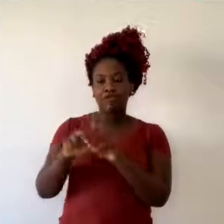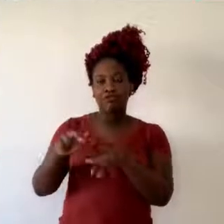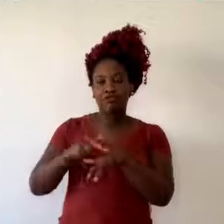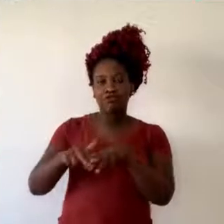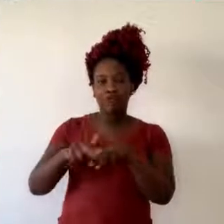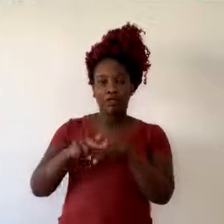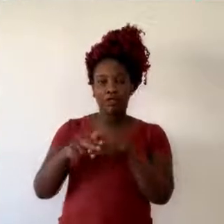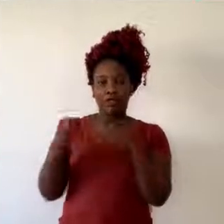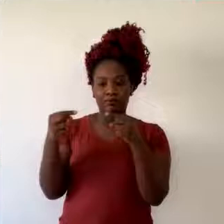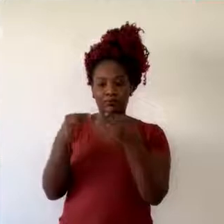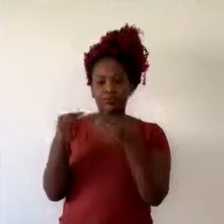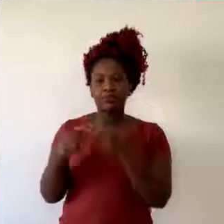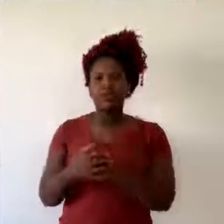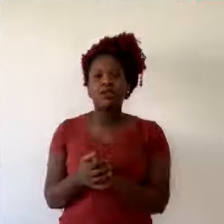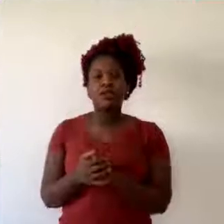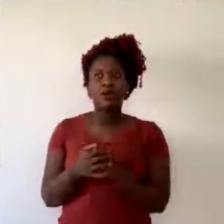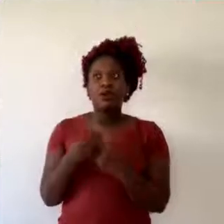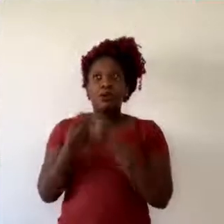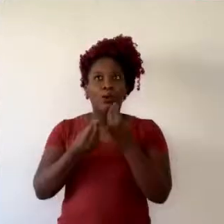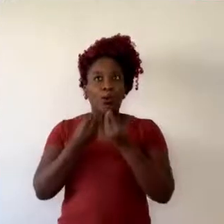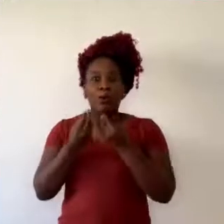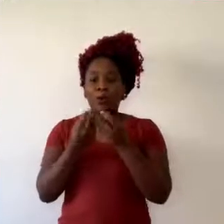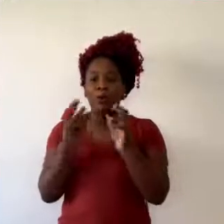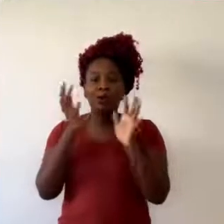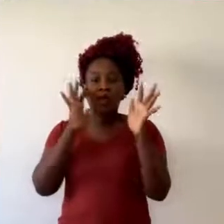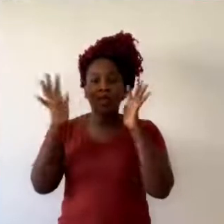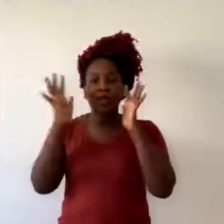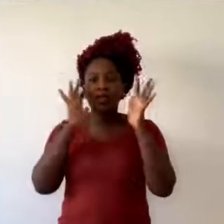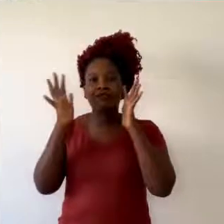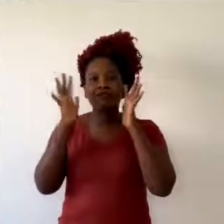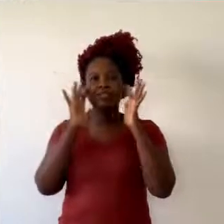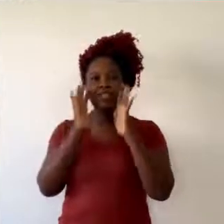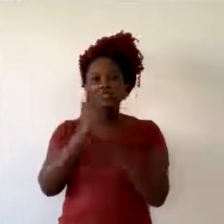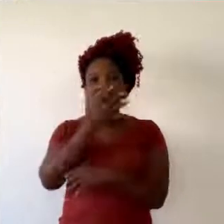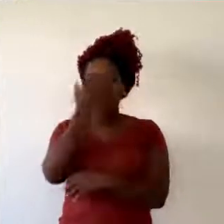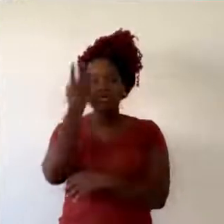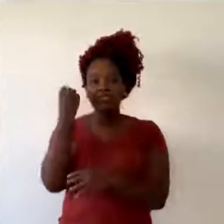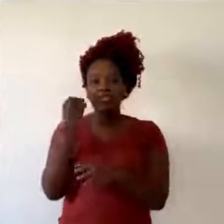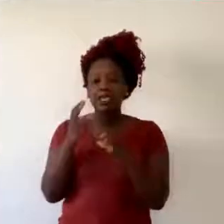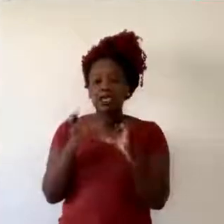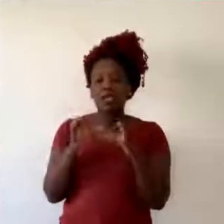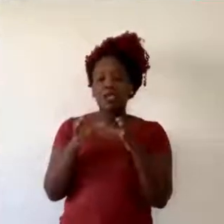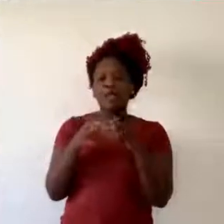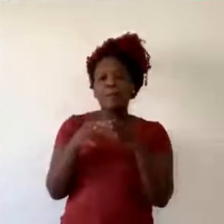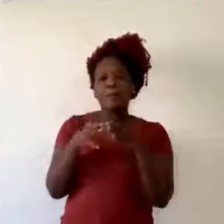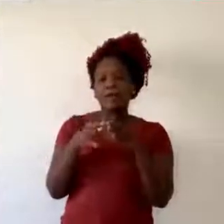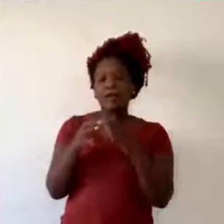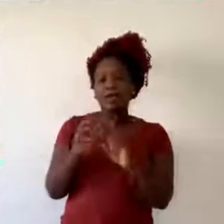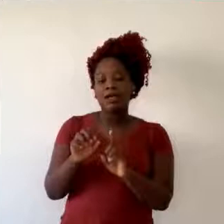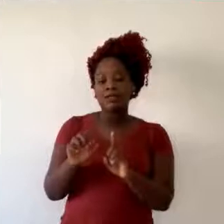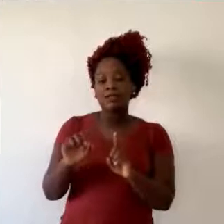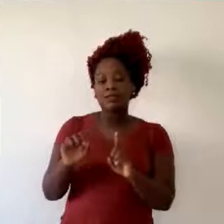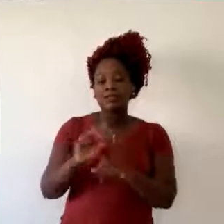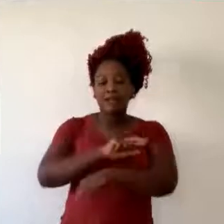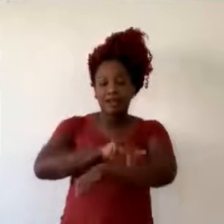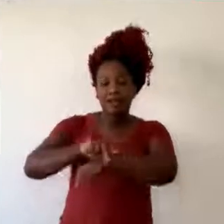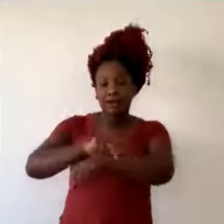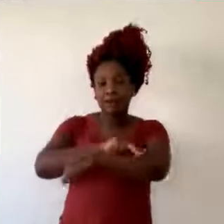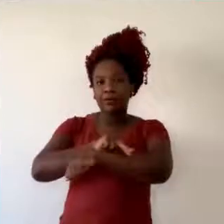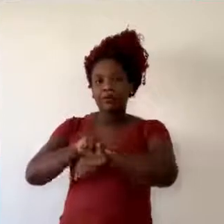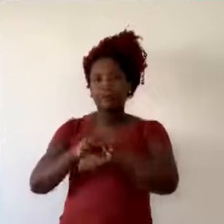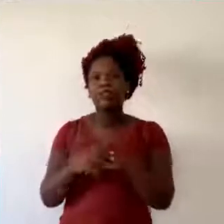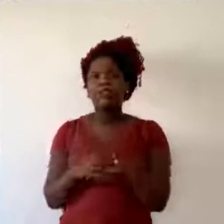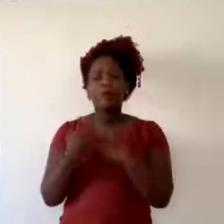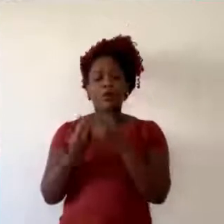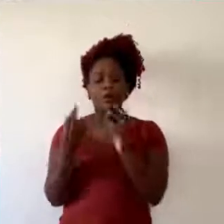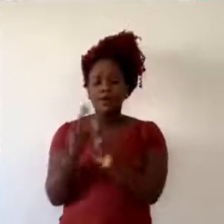gender identity. It's not possible to bring this reflection without talking about issues of race. As much as